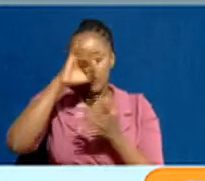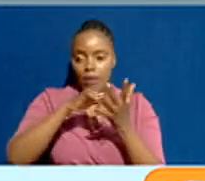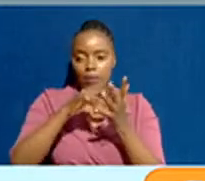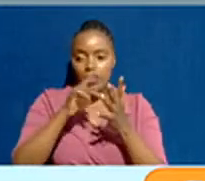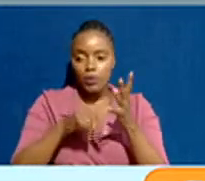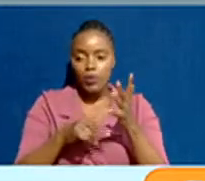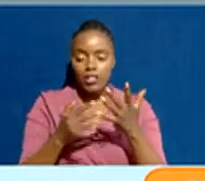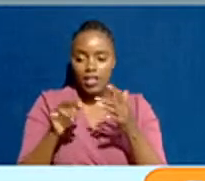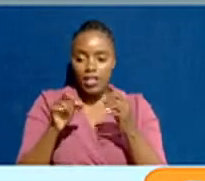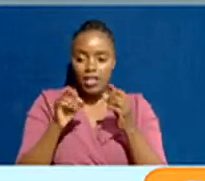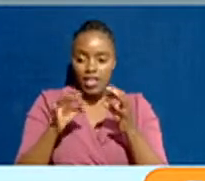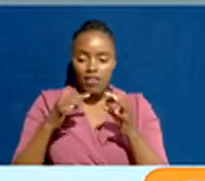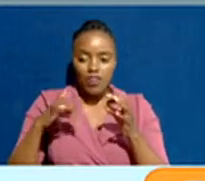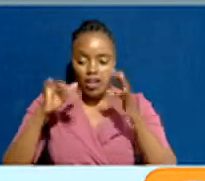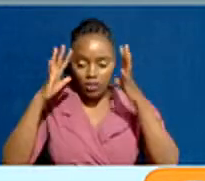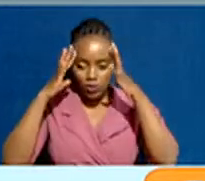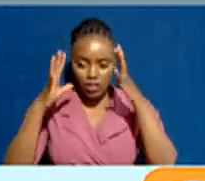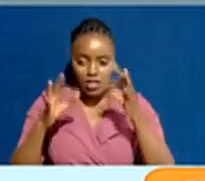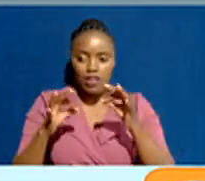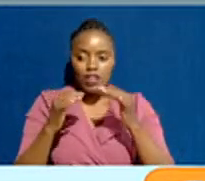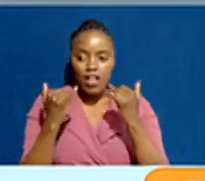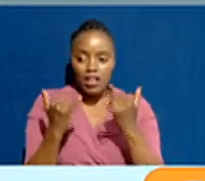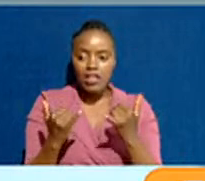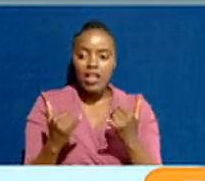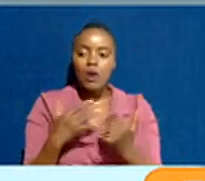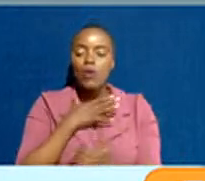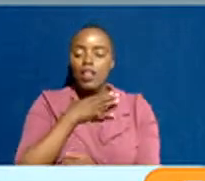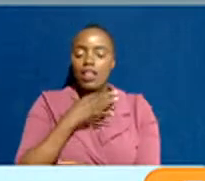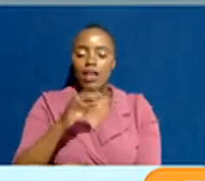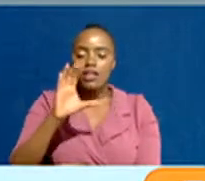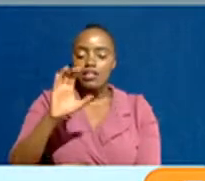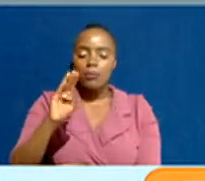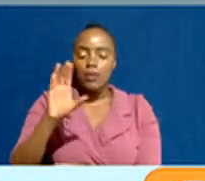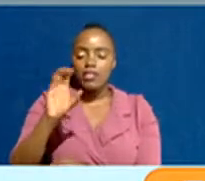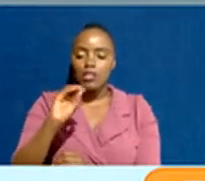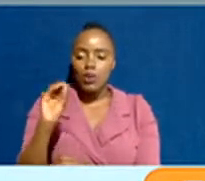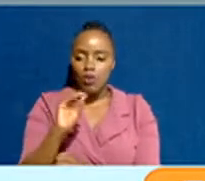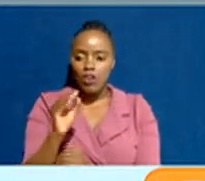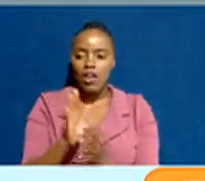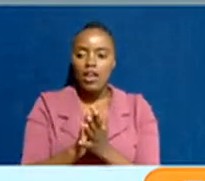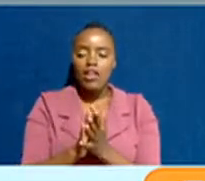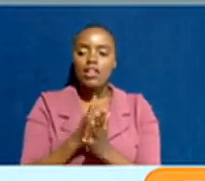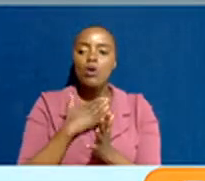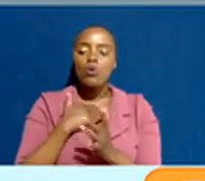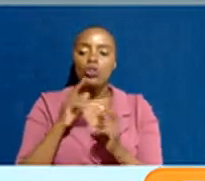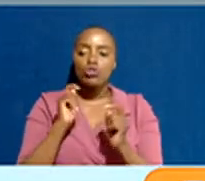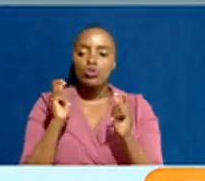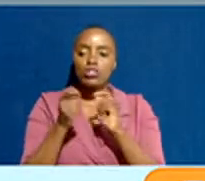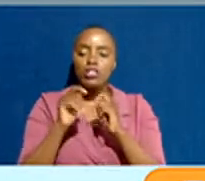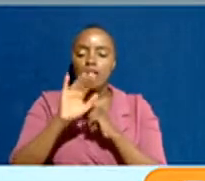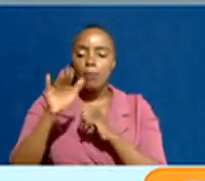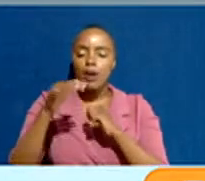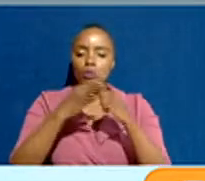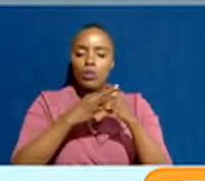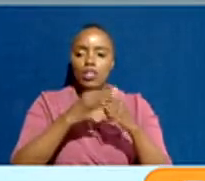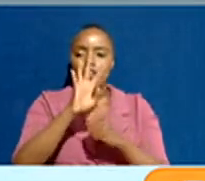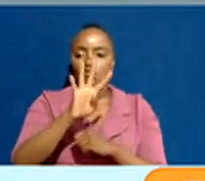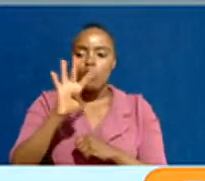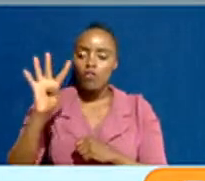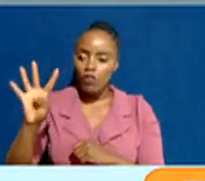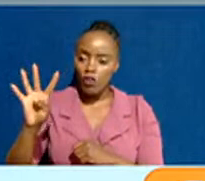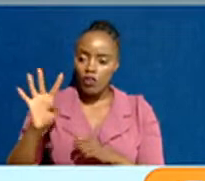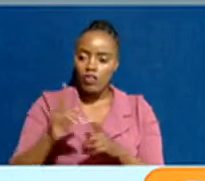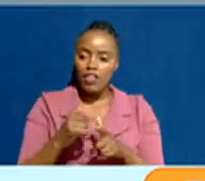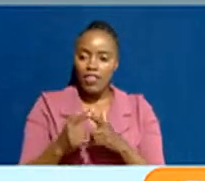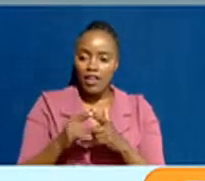means if we decide right now that we don't like CBC and we want to change back to 844,